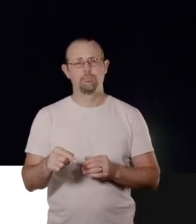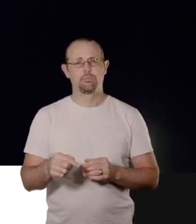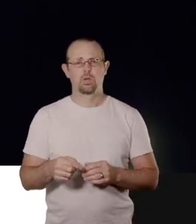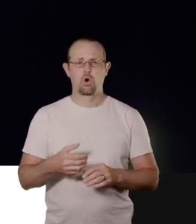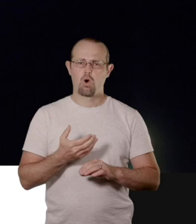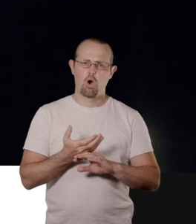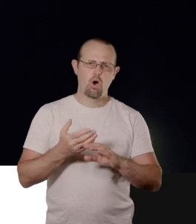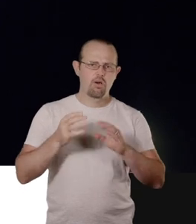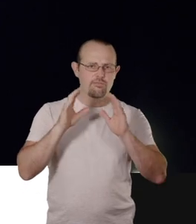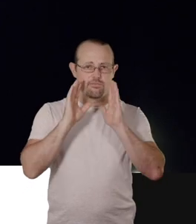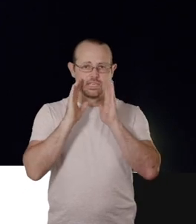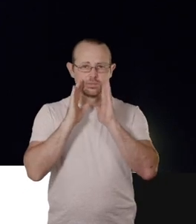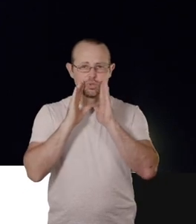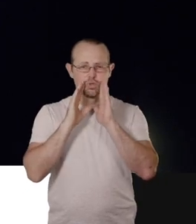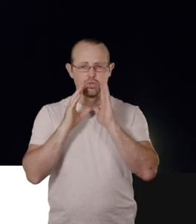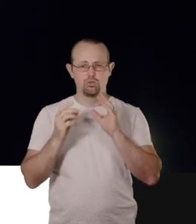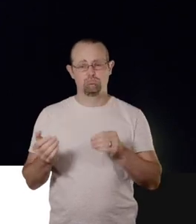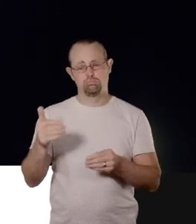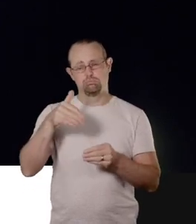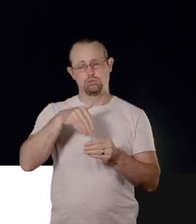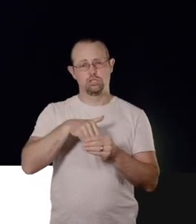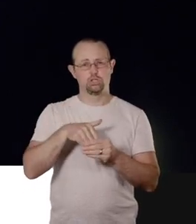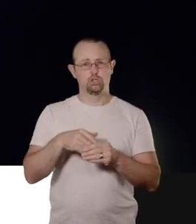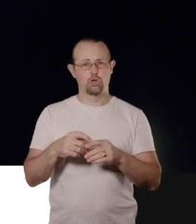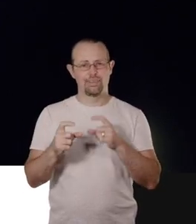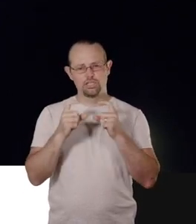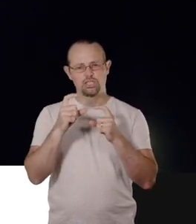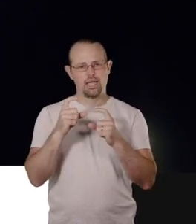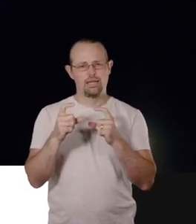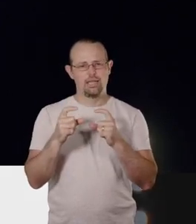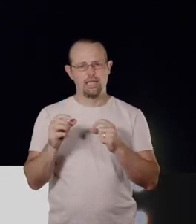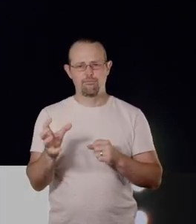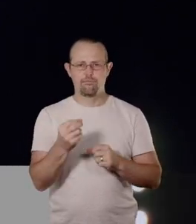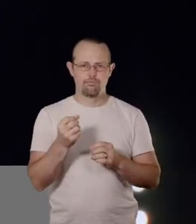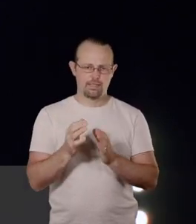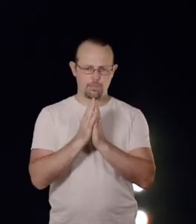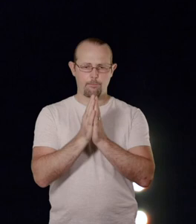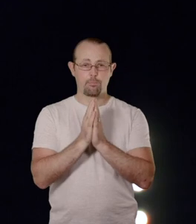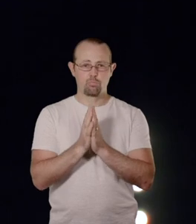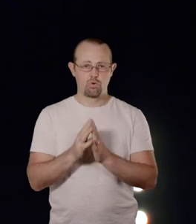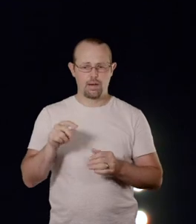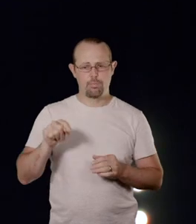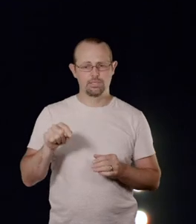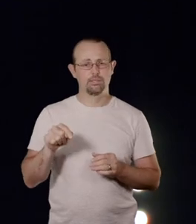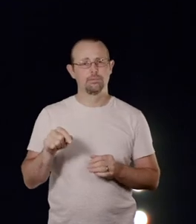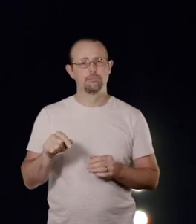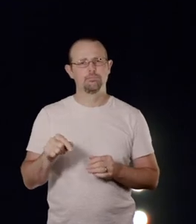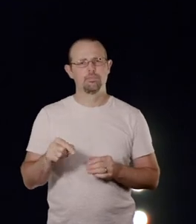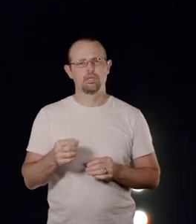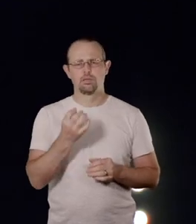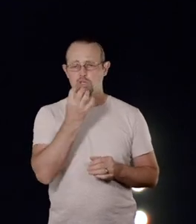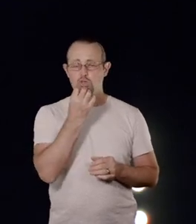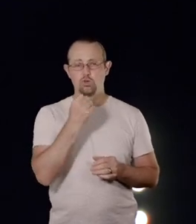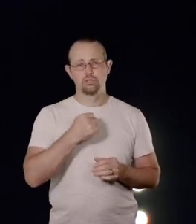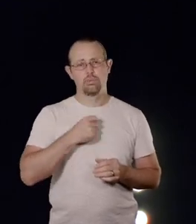and find the prayer connection there to respond. But come on, use my word. I want to help